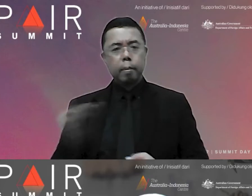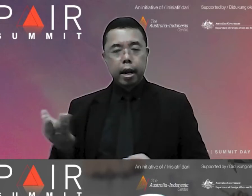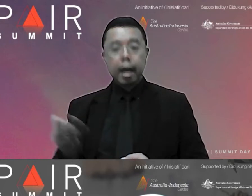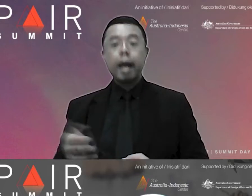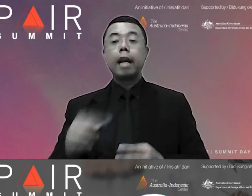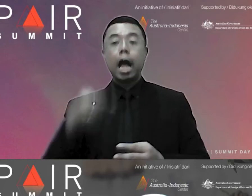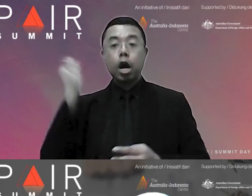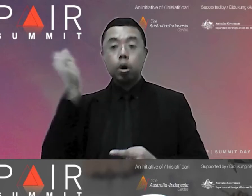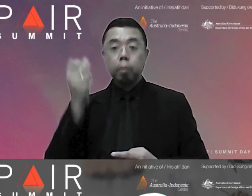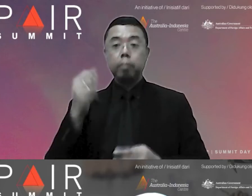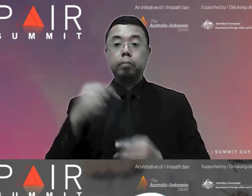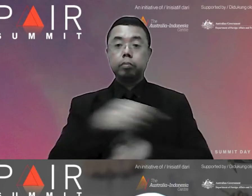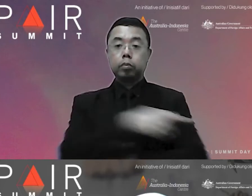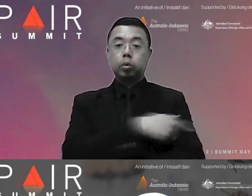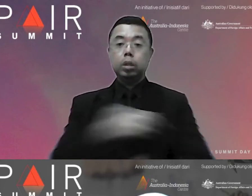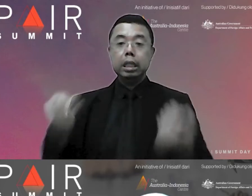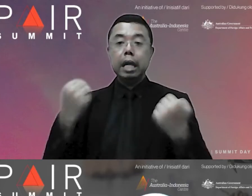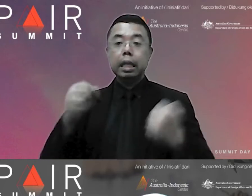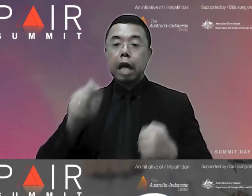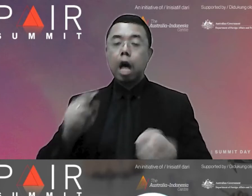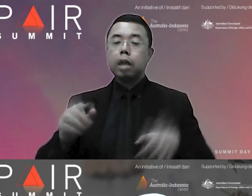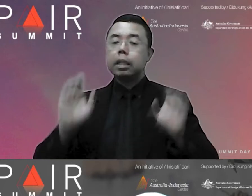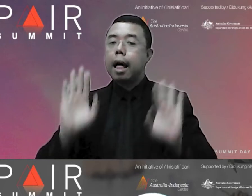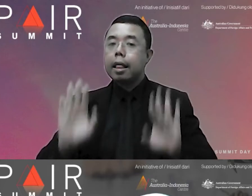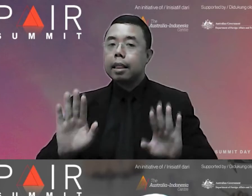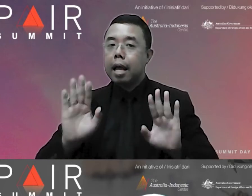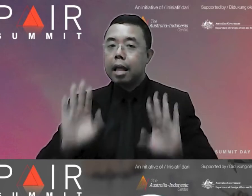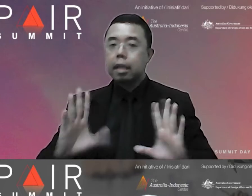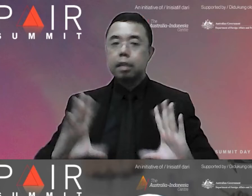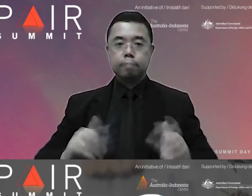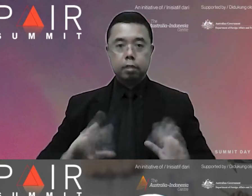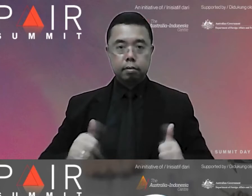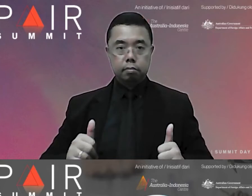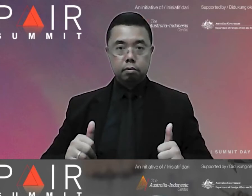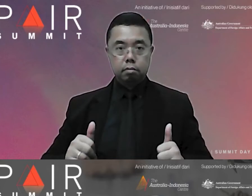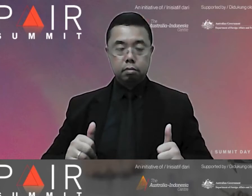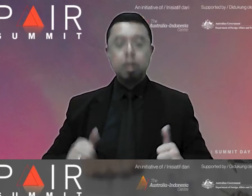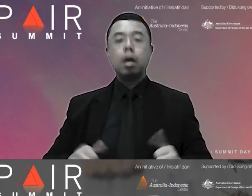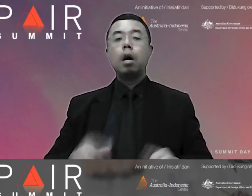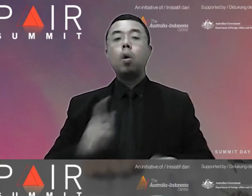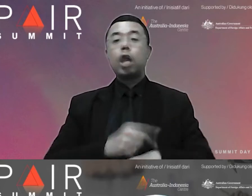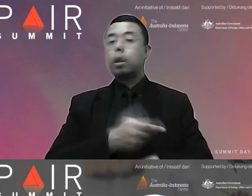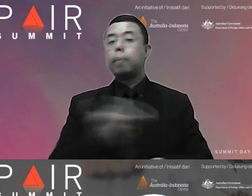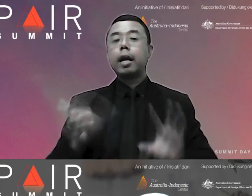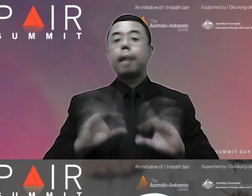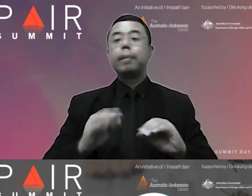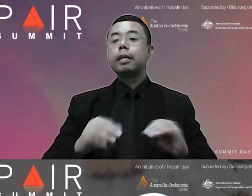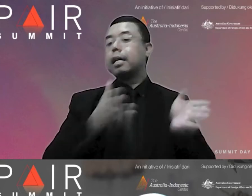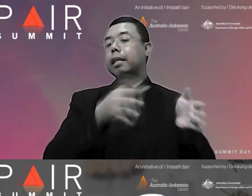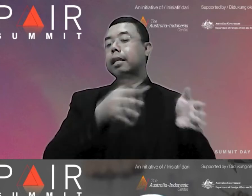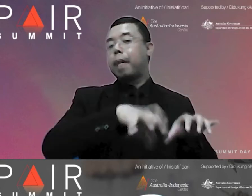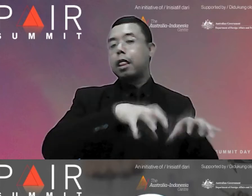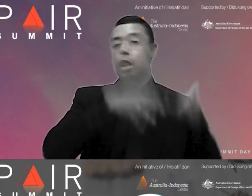in spatial room for particularly caring for the COVID-19 patients.